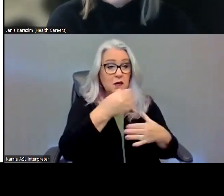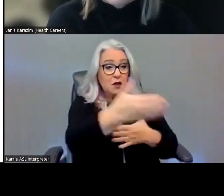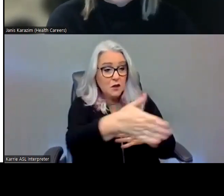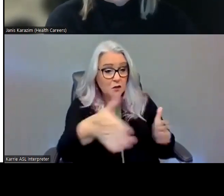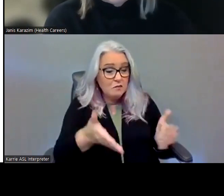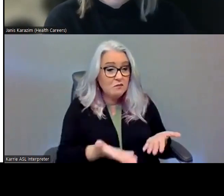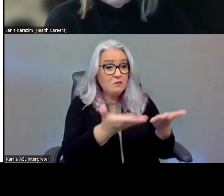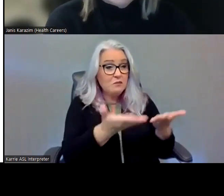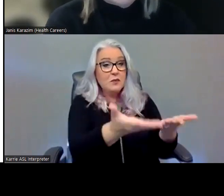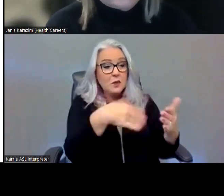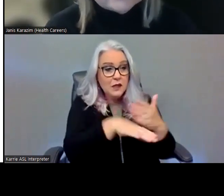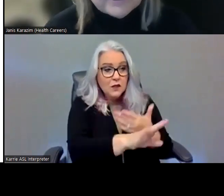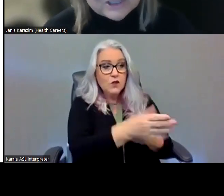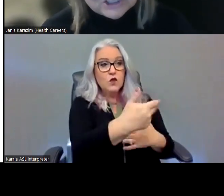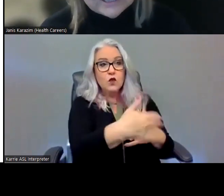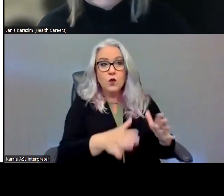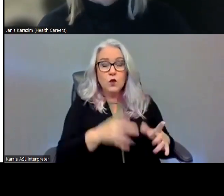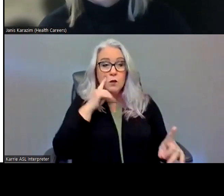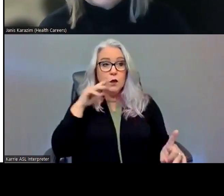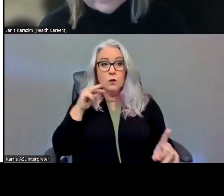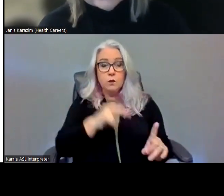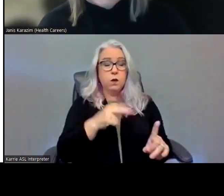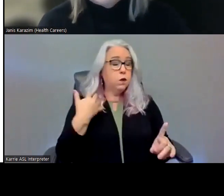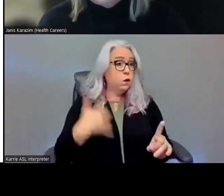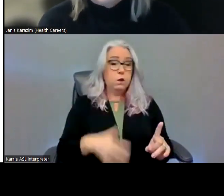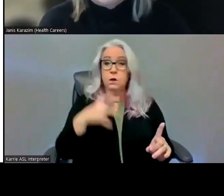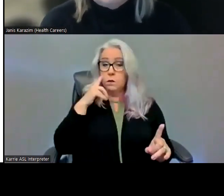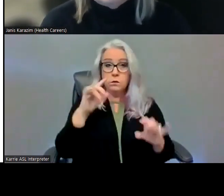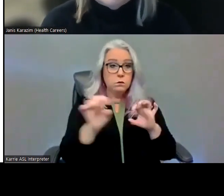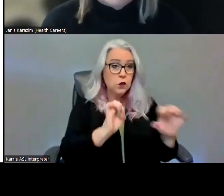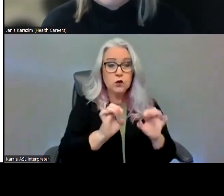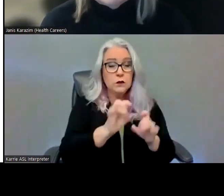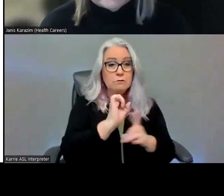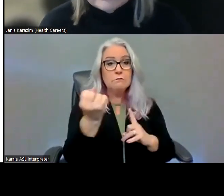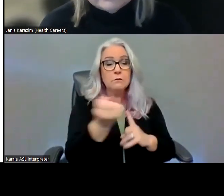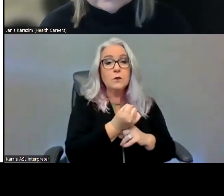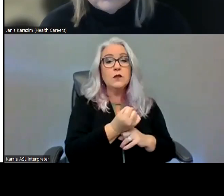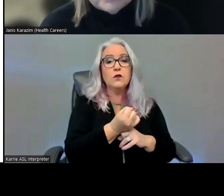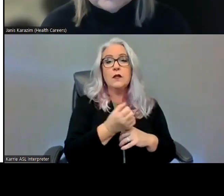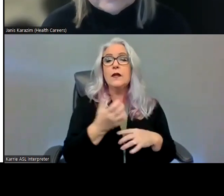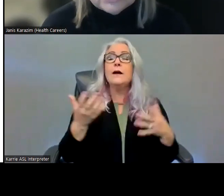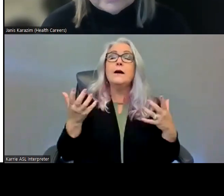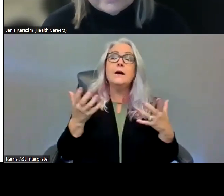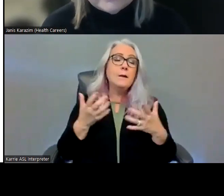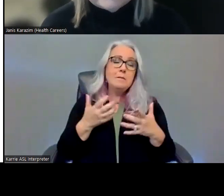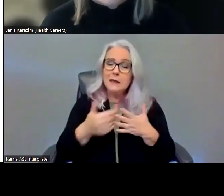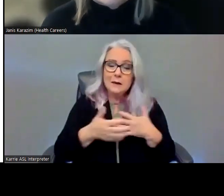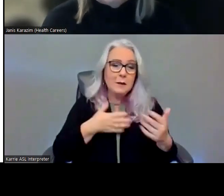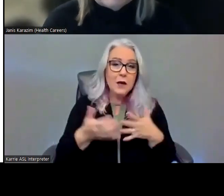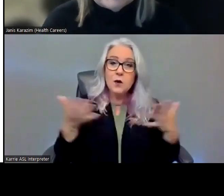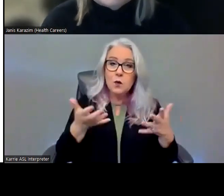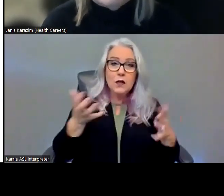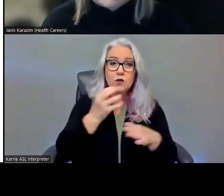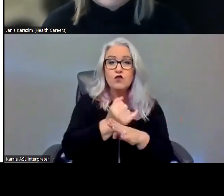and walks into a room and sees a patient in distress. But regardless of what position it is,